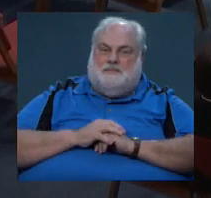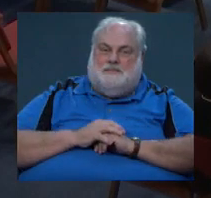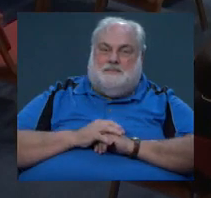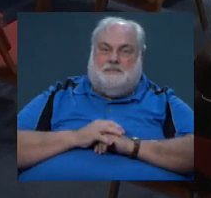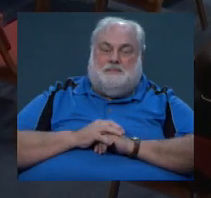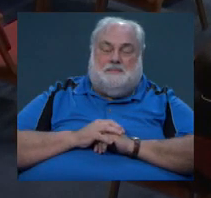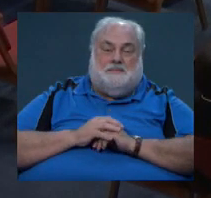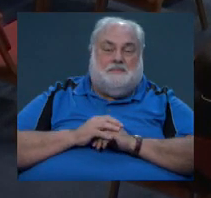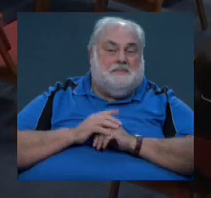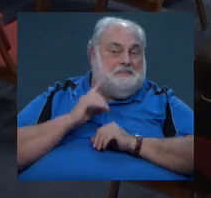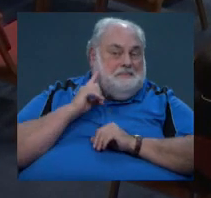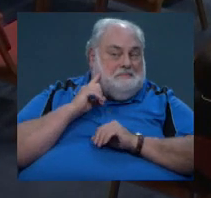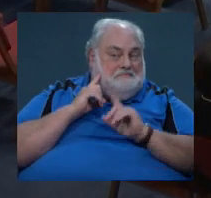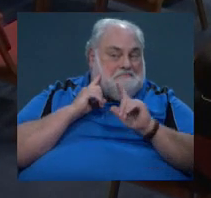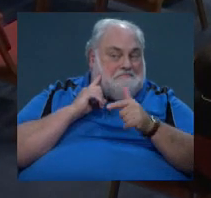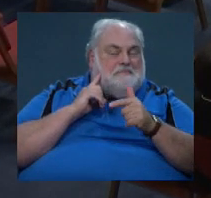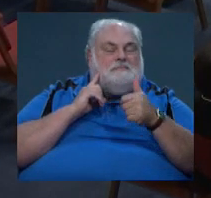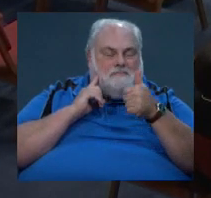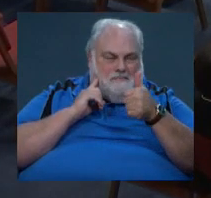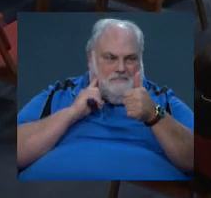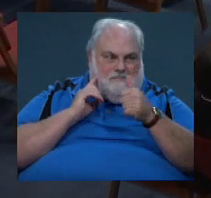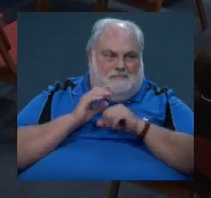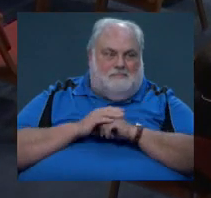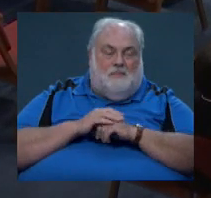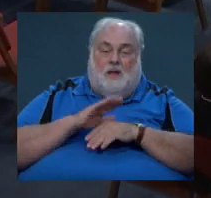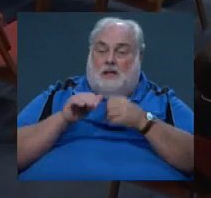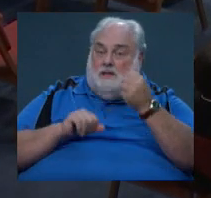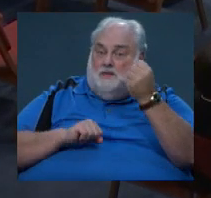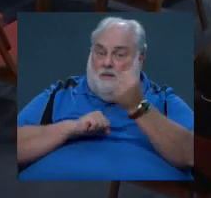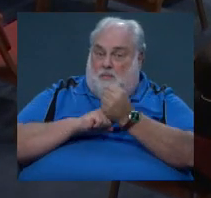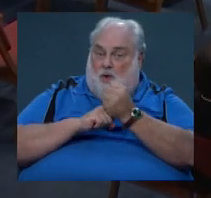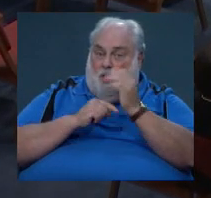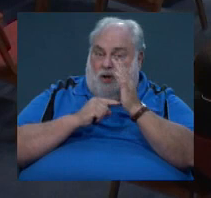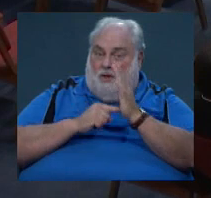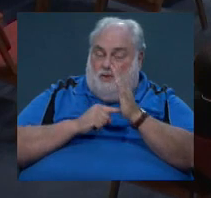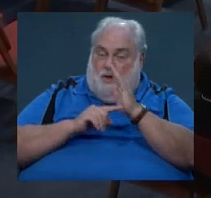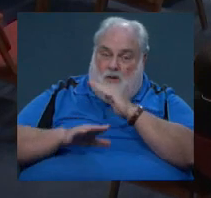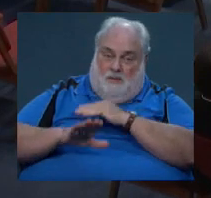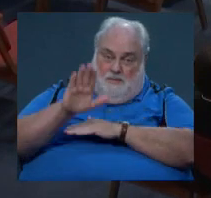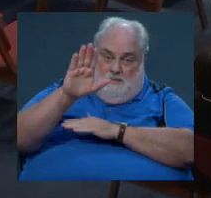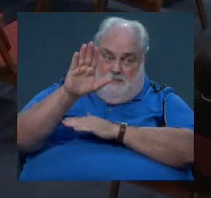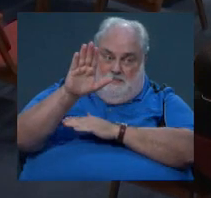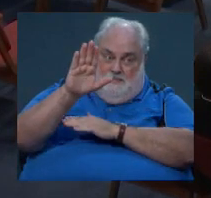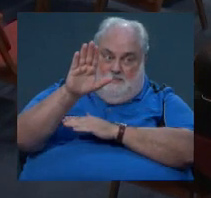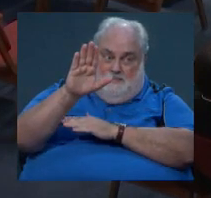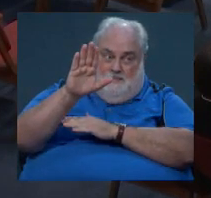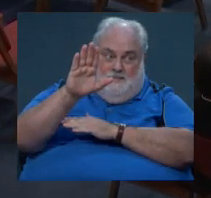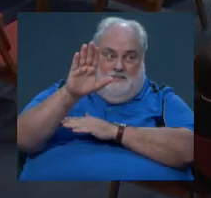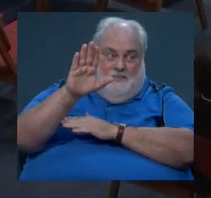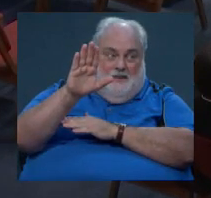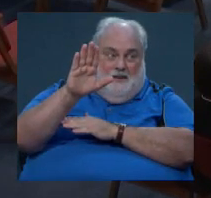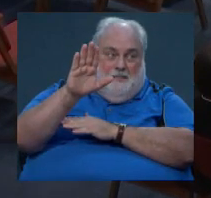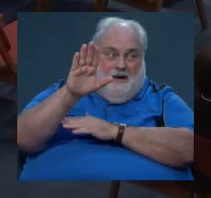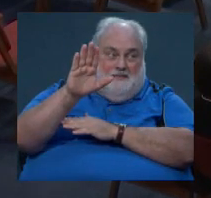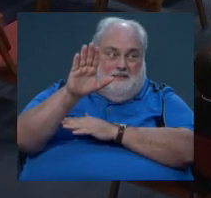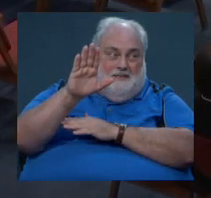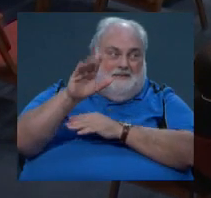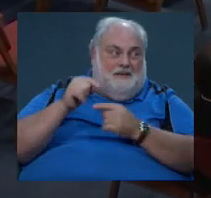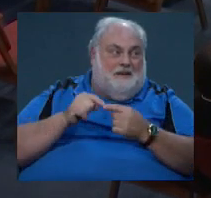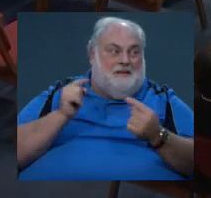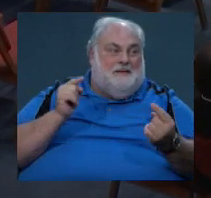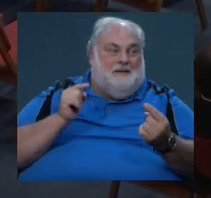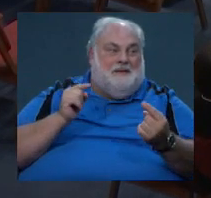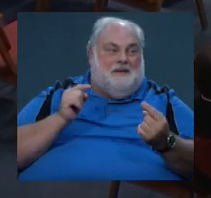have a motion, there a second? Second. And there's a second. All those in favor, raise your hand. Those